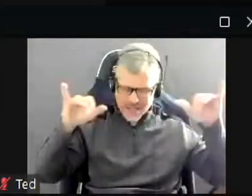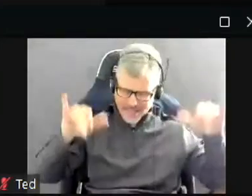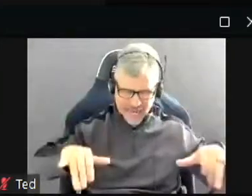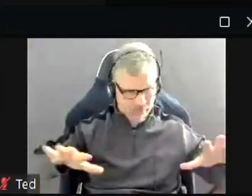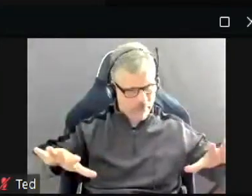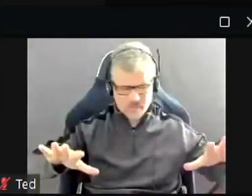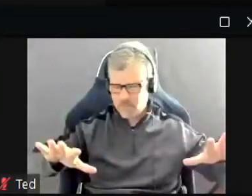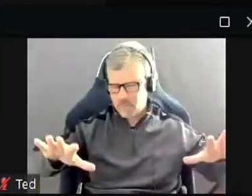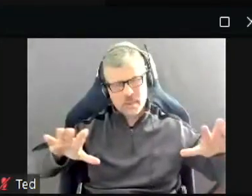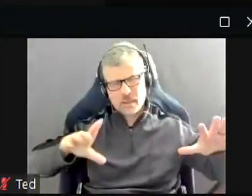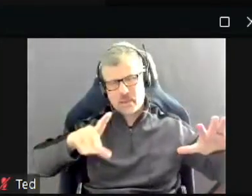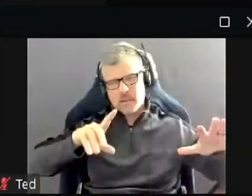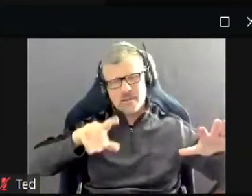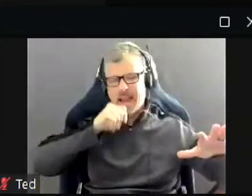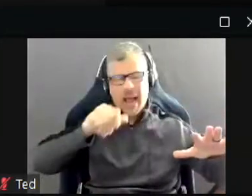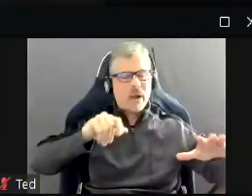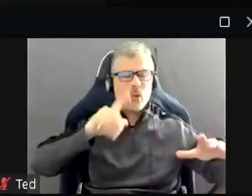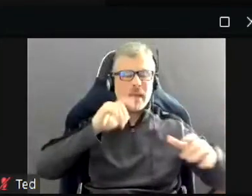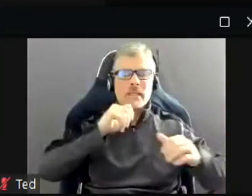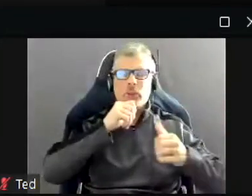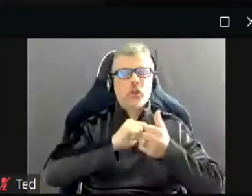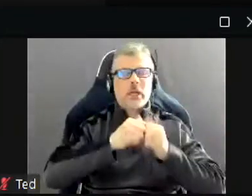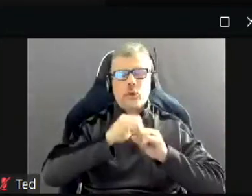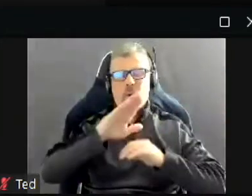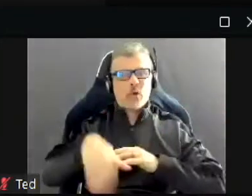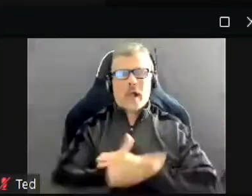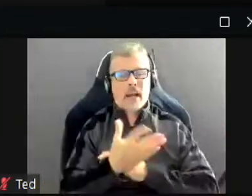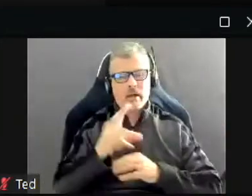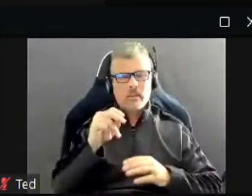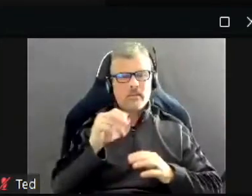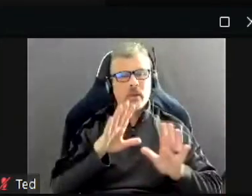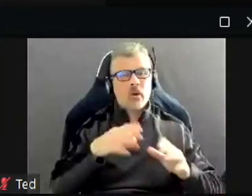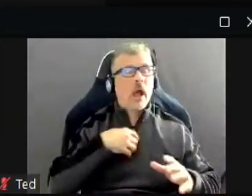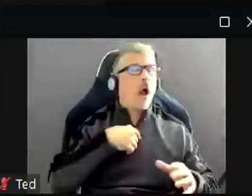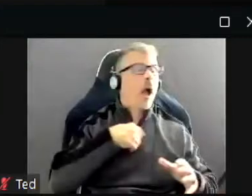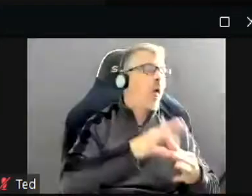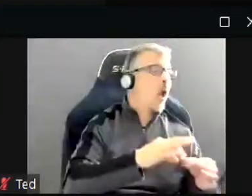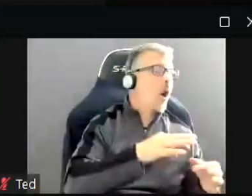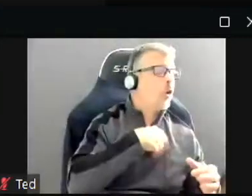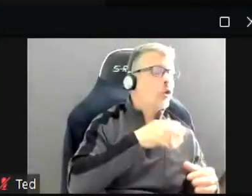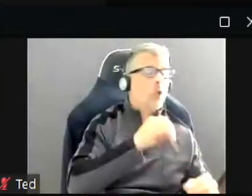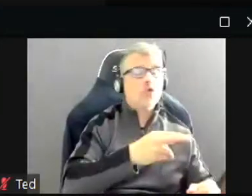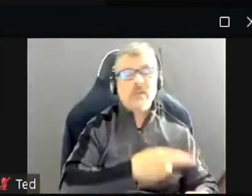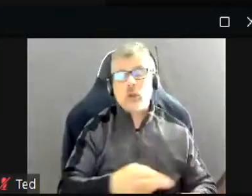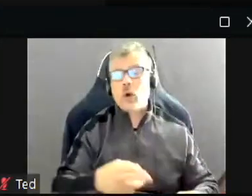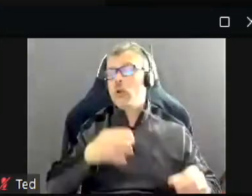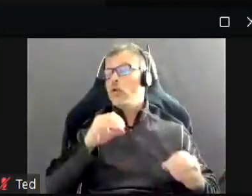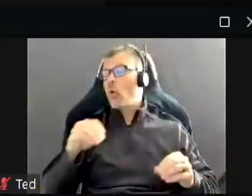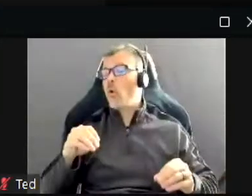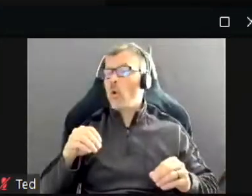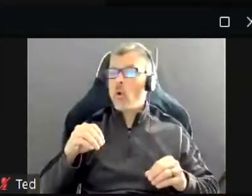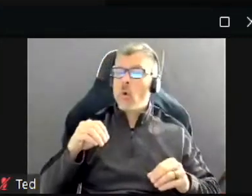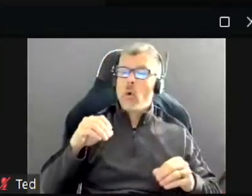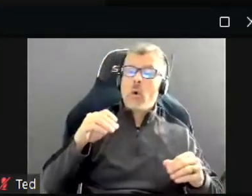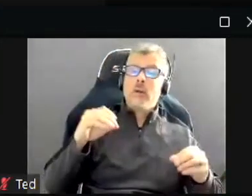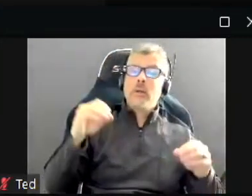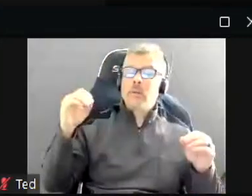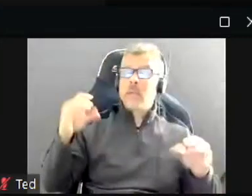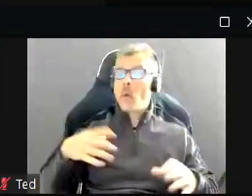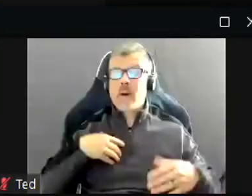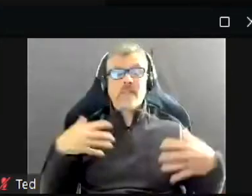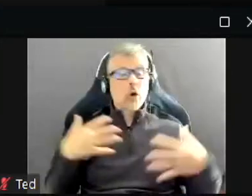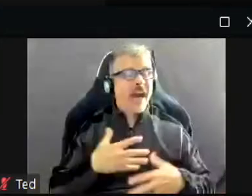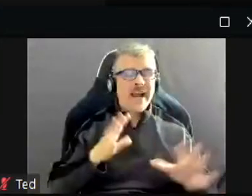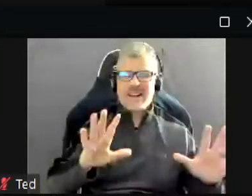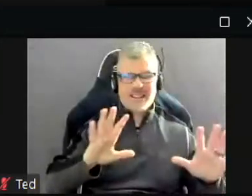know, not overnight. So to say we don't have resources, to say we don't have manpower, to say that we're afraid, while all